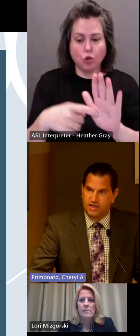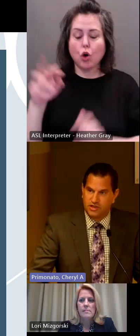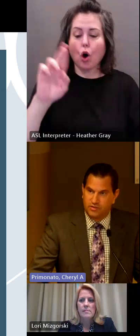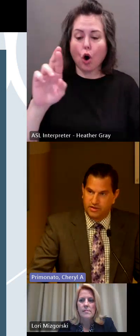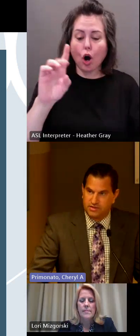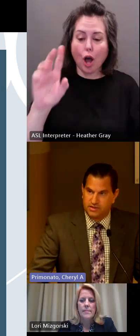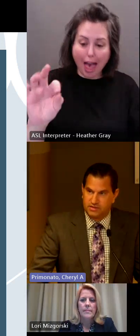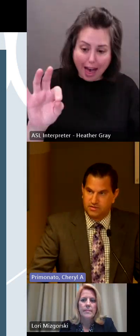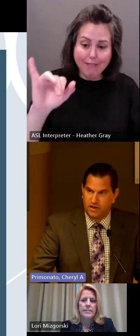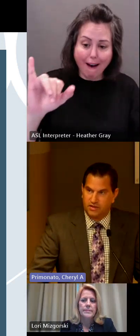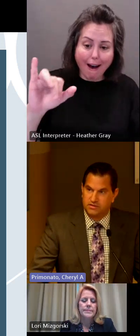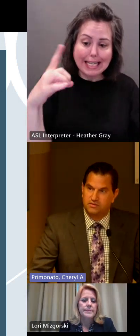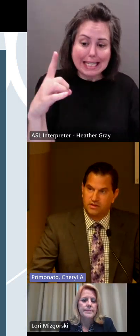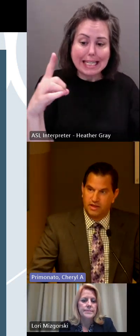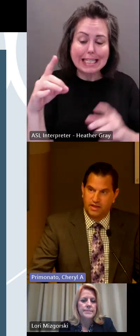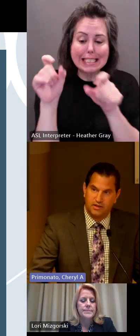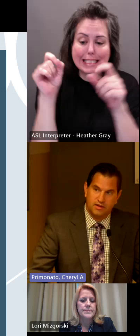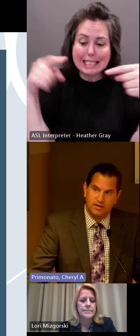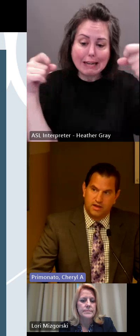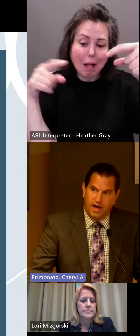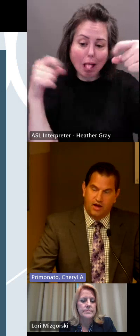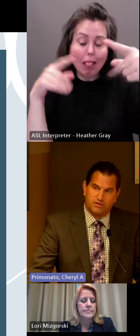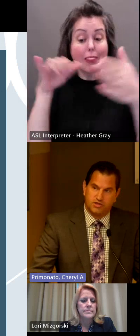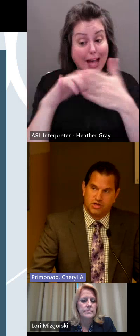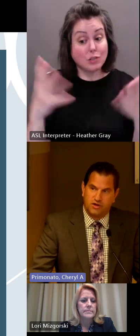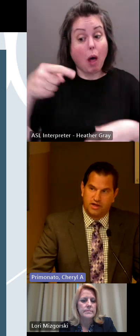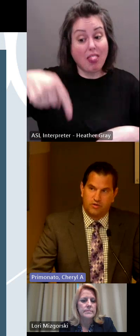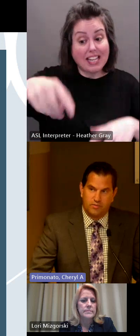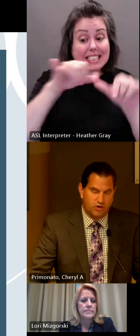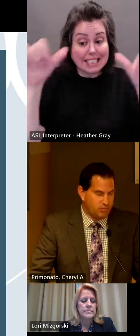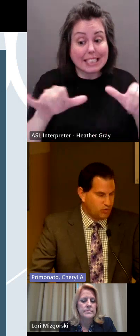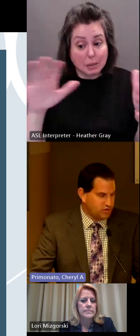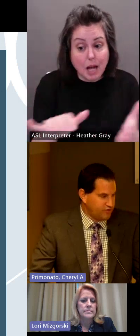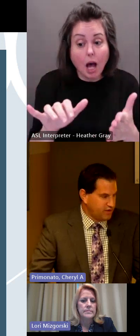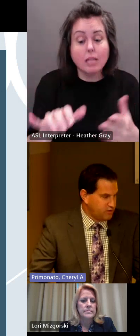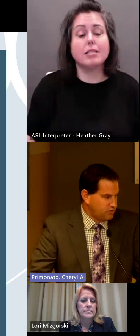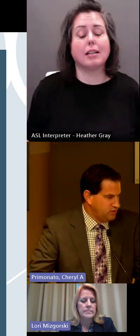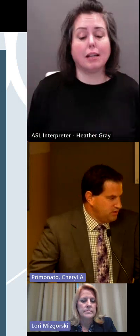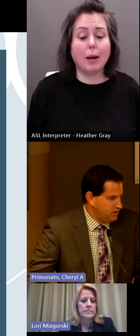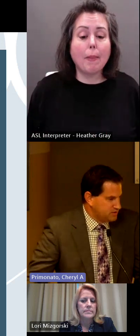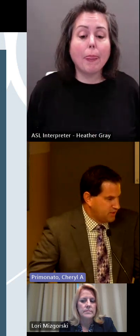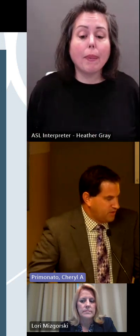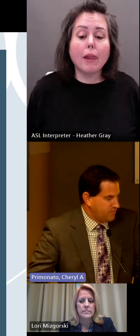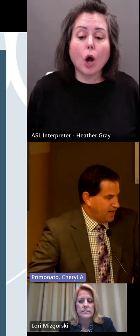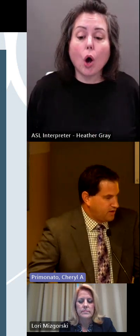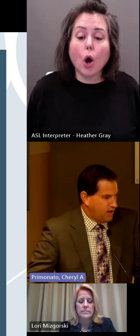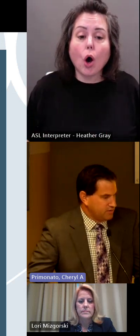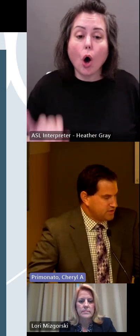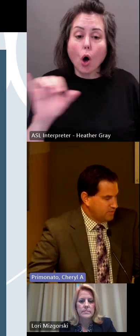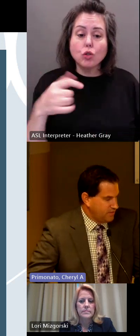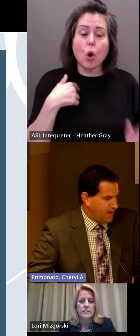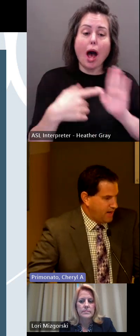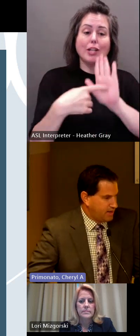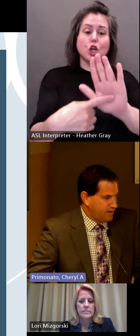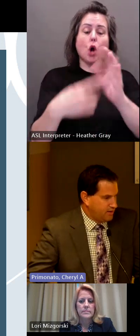that's essentially what this system does. And I also showed equipment on board the vehicle, some of the